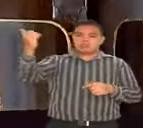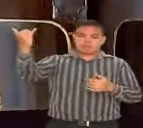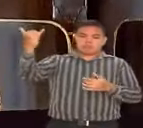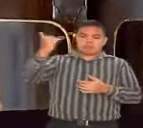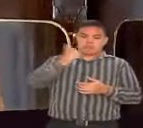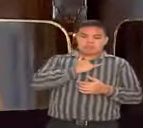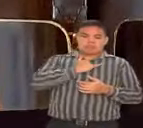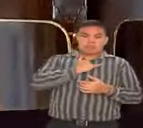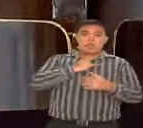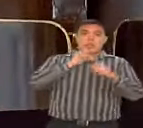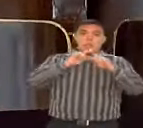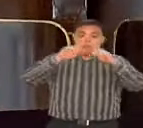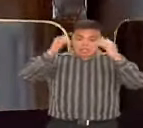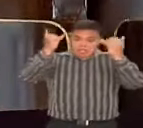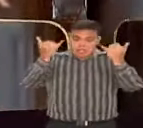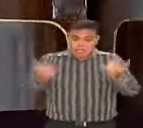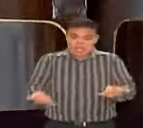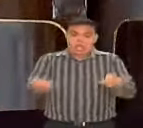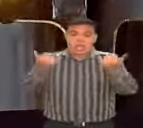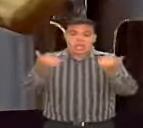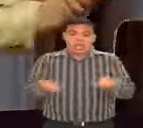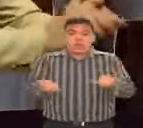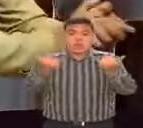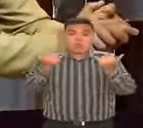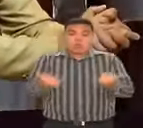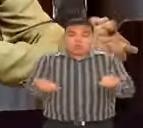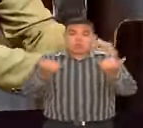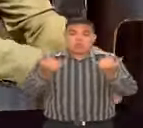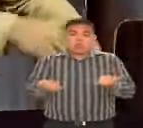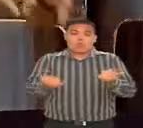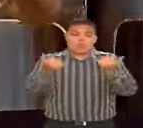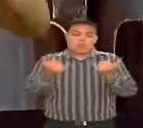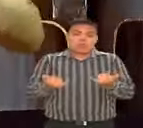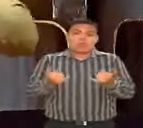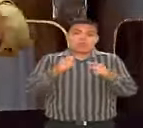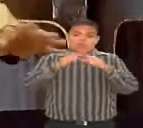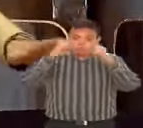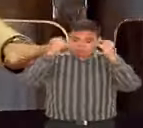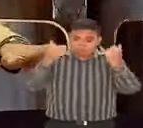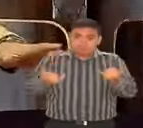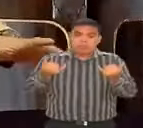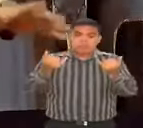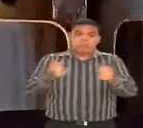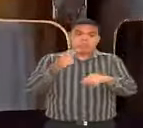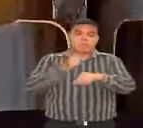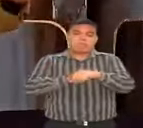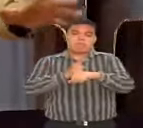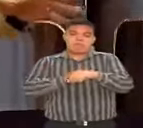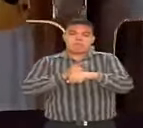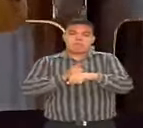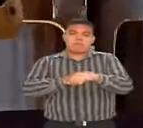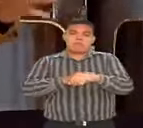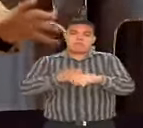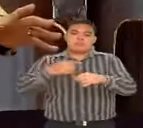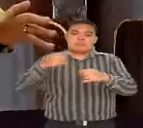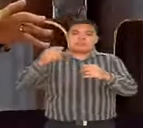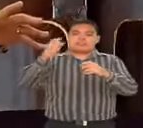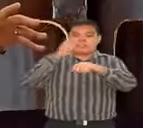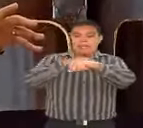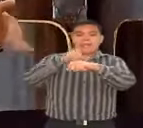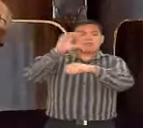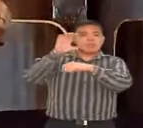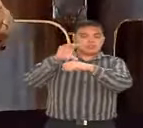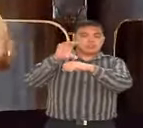ilang lawas. Kita karon sa atong dispensation, sa atong kapanahonan karon, we are in the dispensation of the